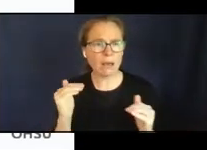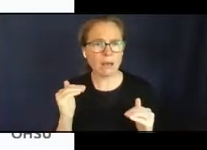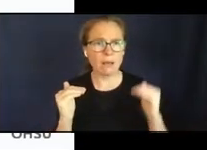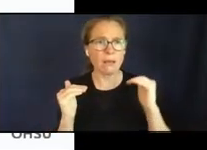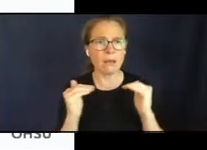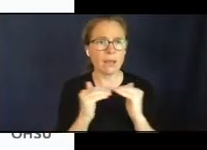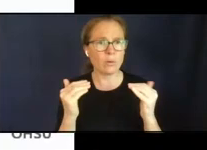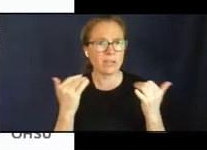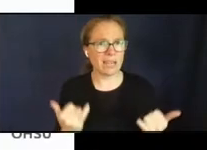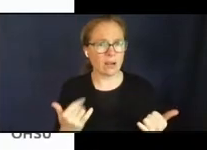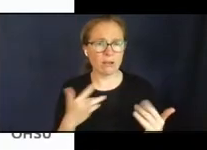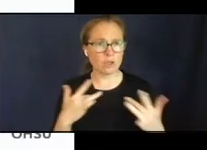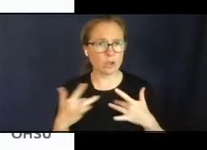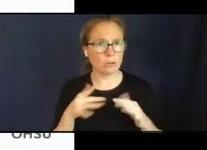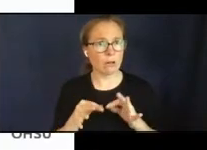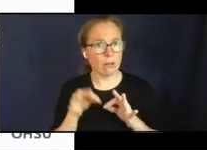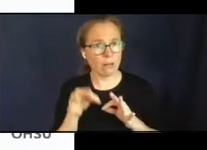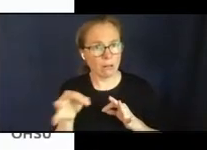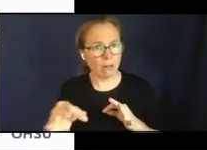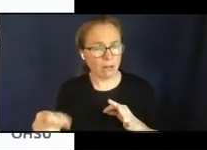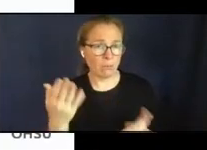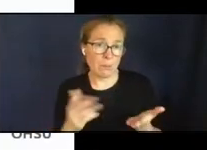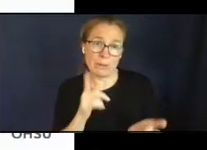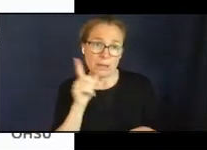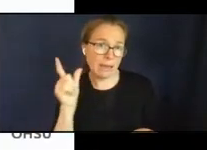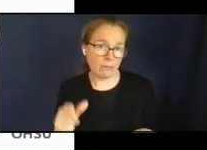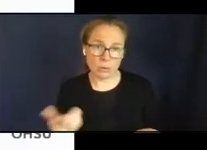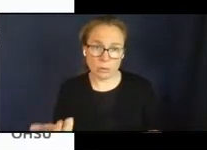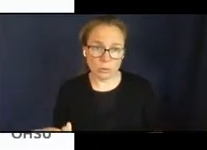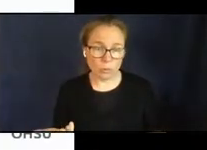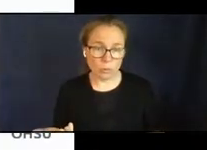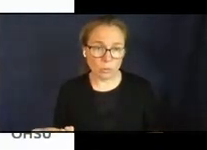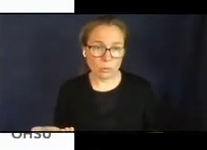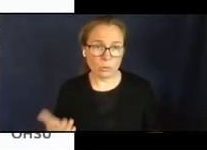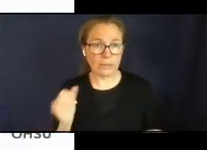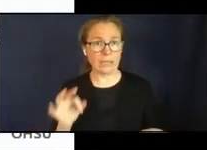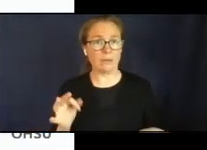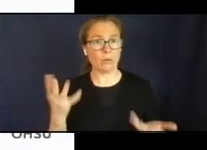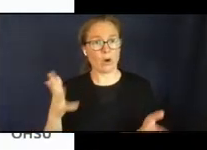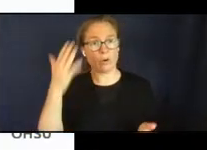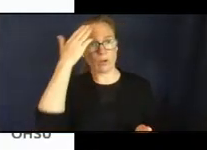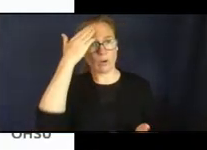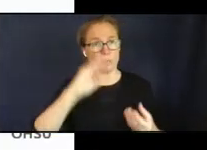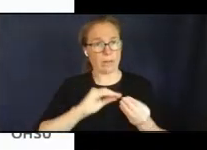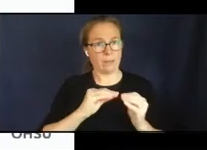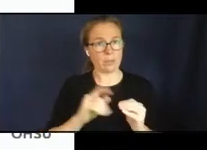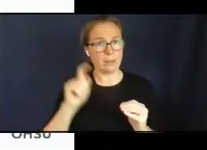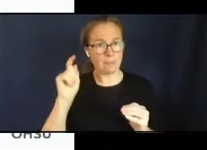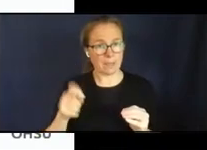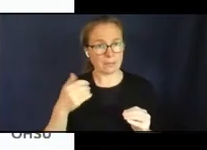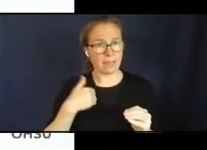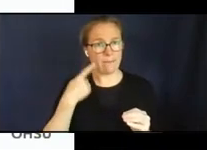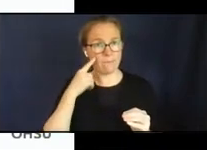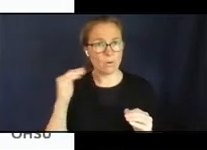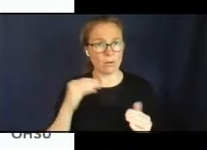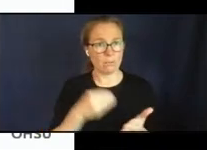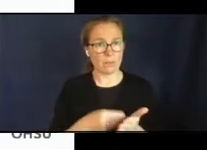delay that may be unnecessary if we know what the numbers need to be to make sure that we're being